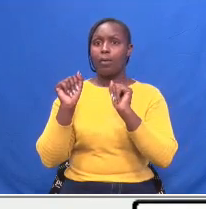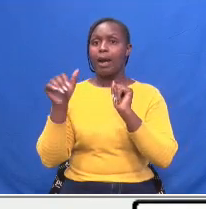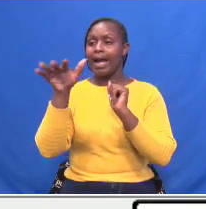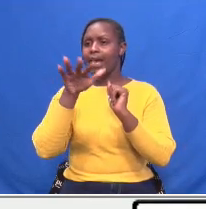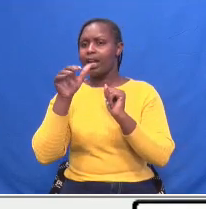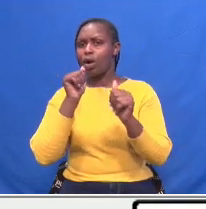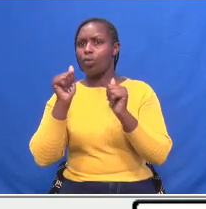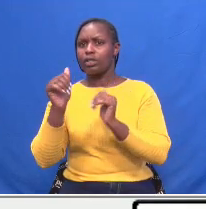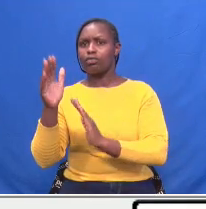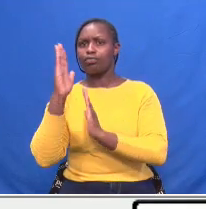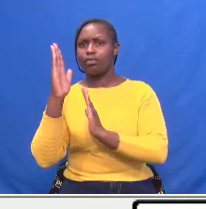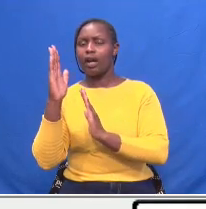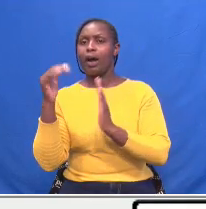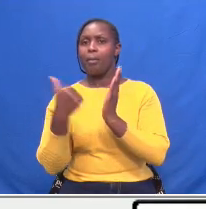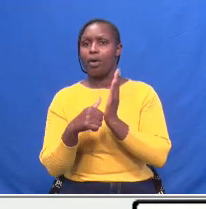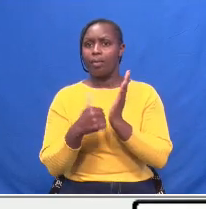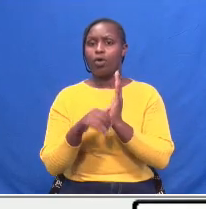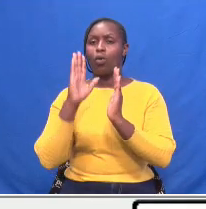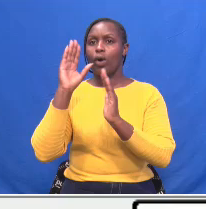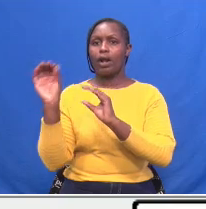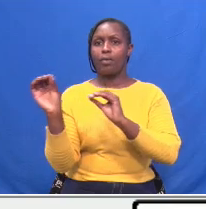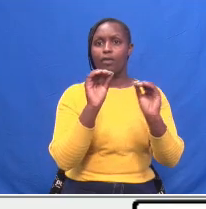watahamishwa katika maeneo salama.